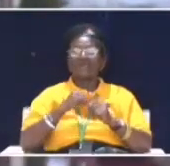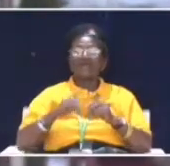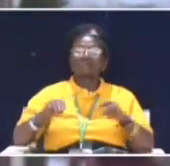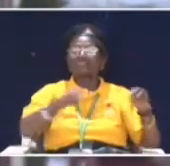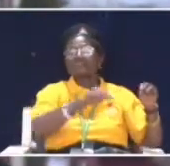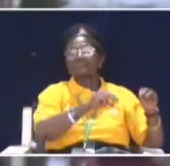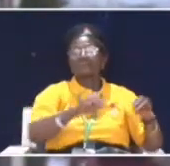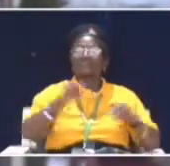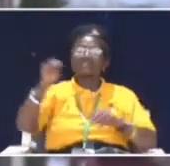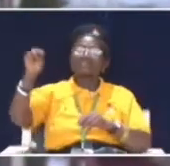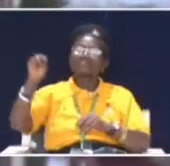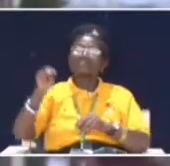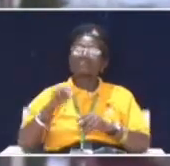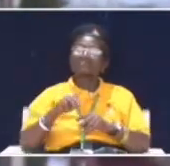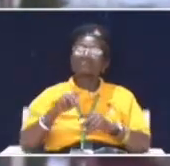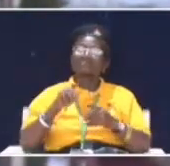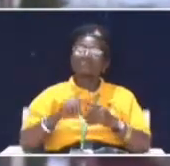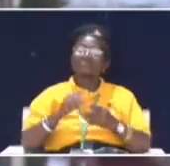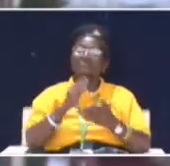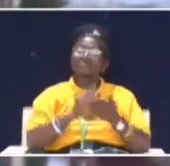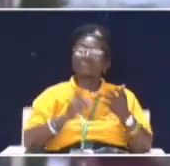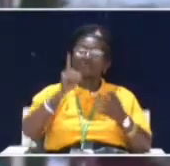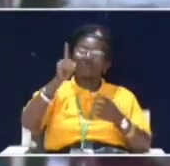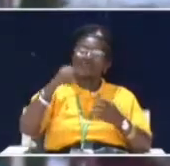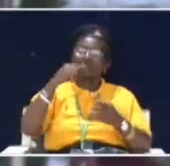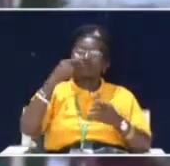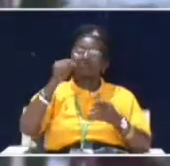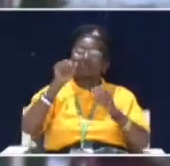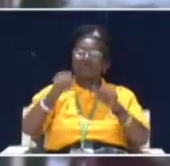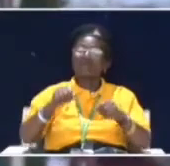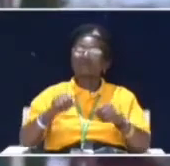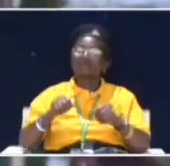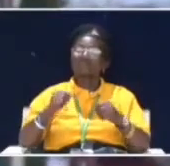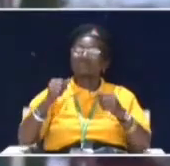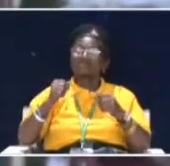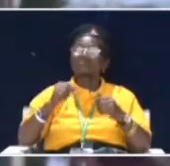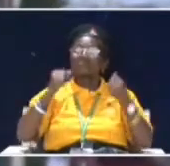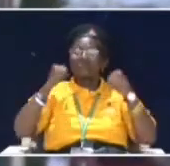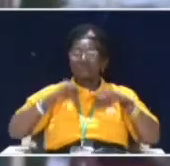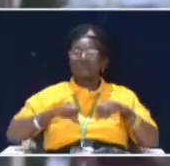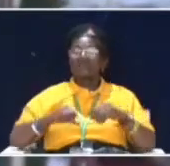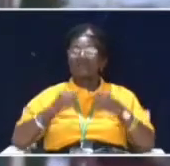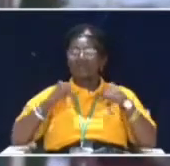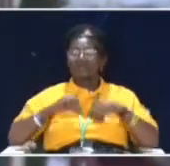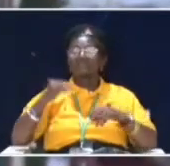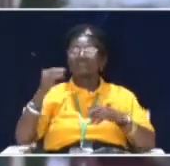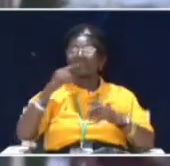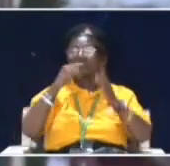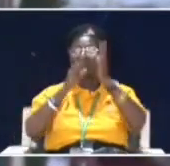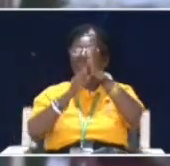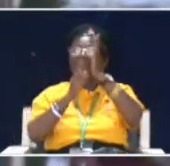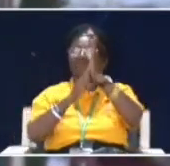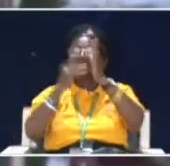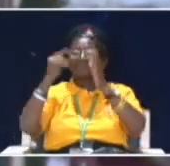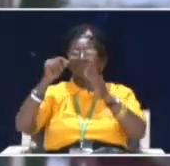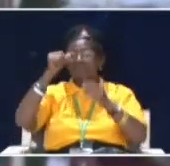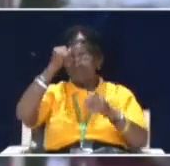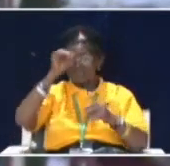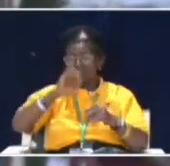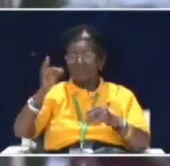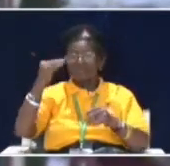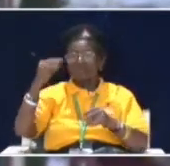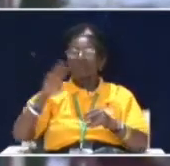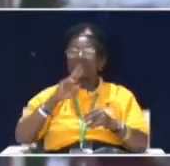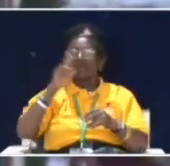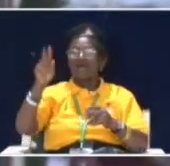them to someone who could wear the garment of praise for the rest of her life. Oh, si wa so di eni ti o le wo